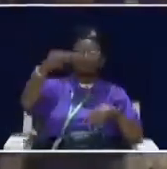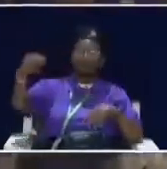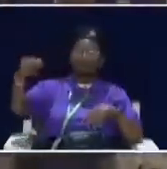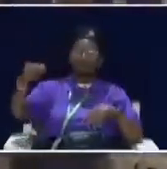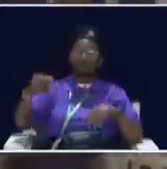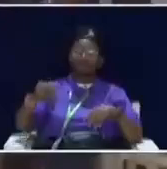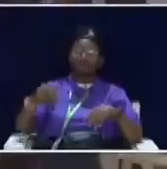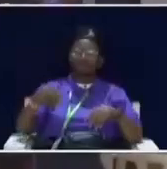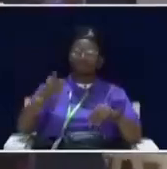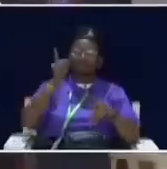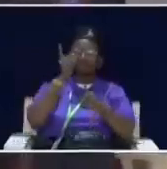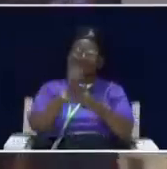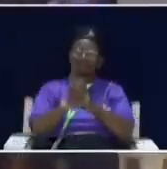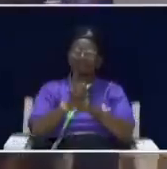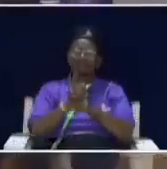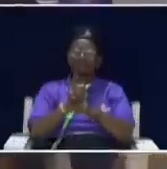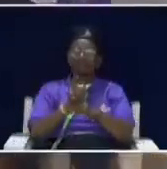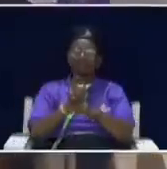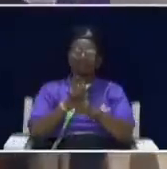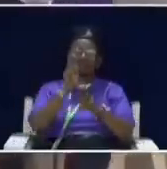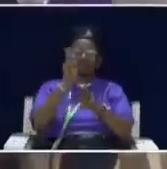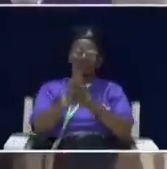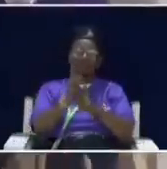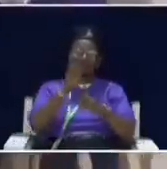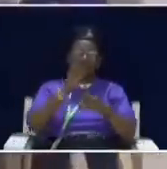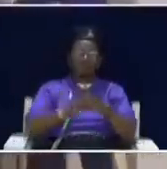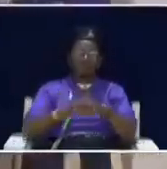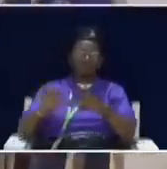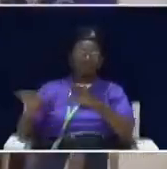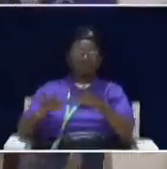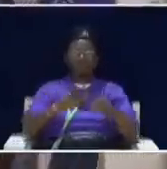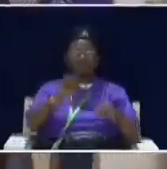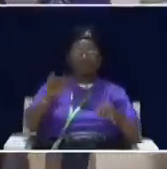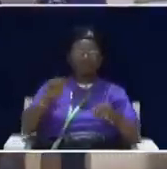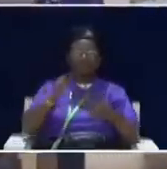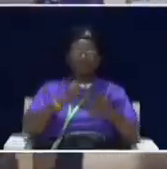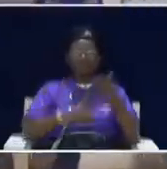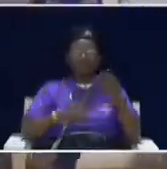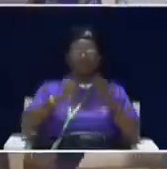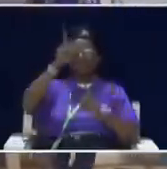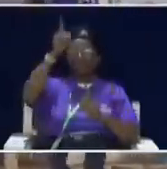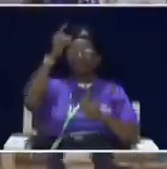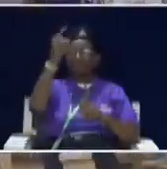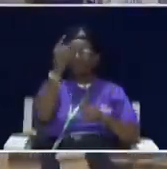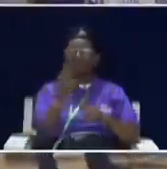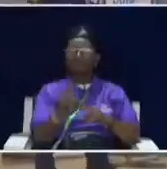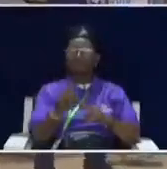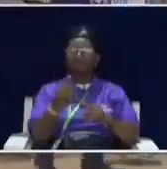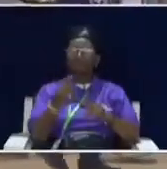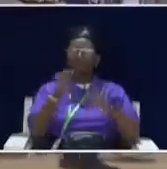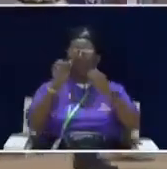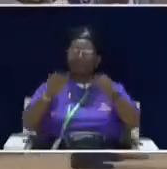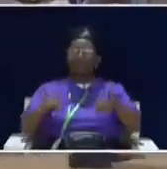Just keep on doing what we alone can do, my Father and my God. Glory be to your holy